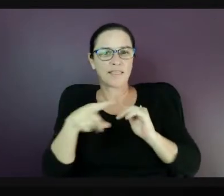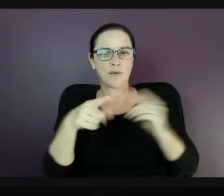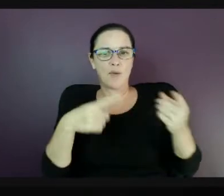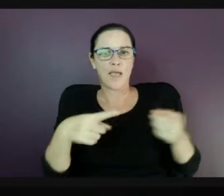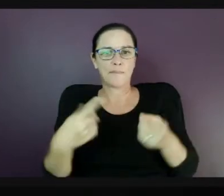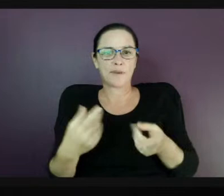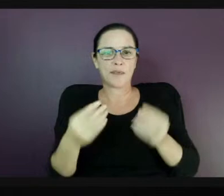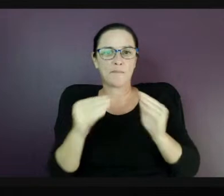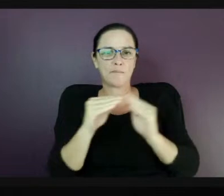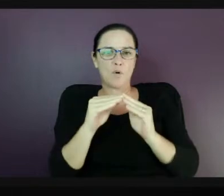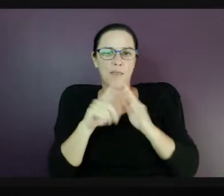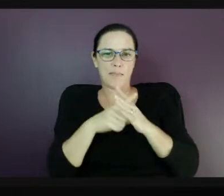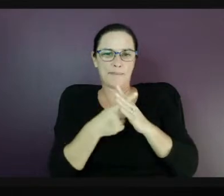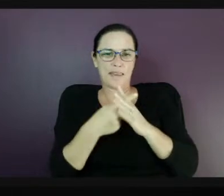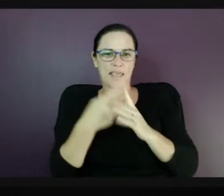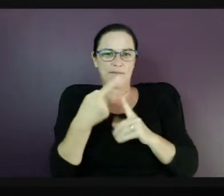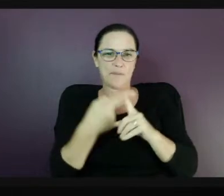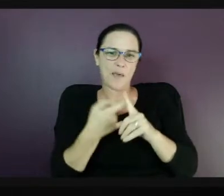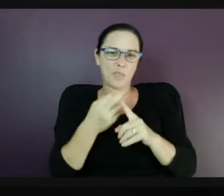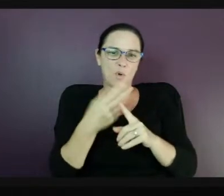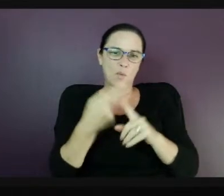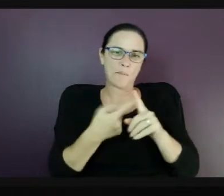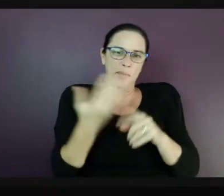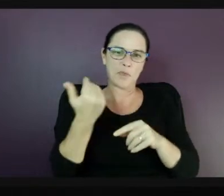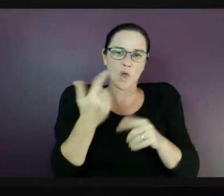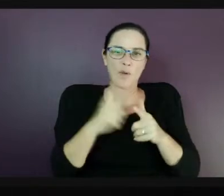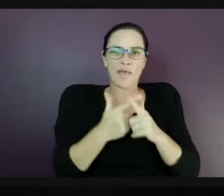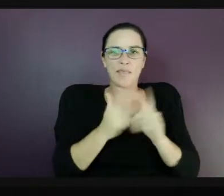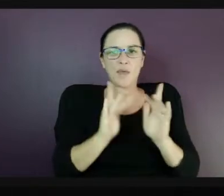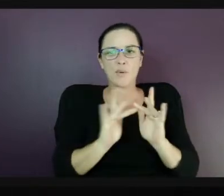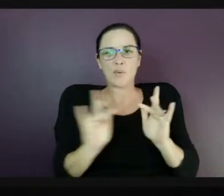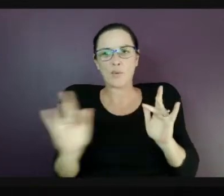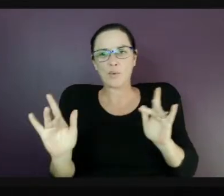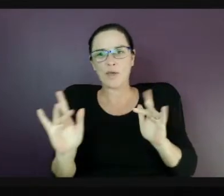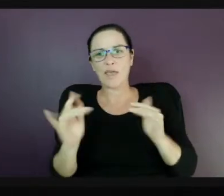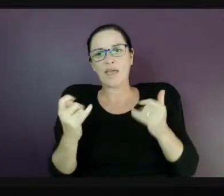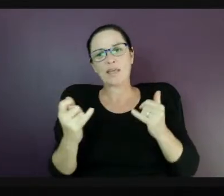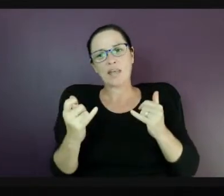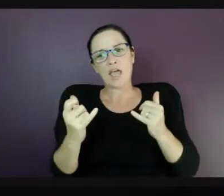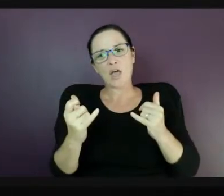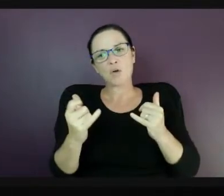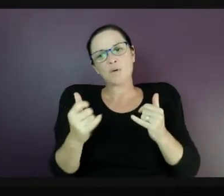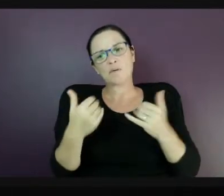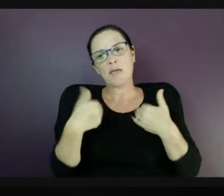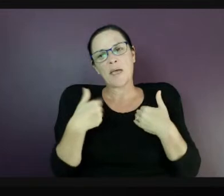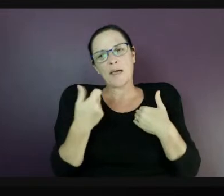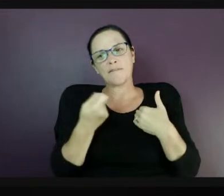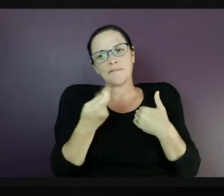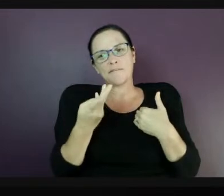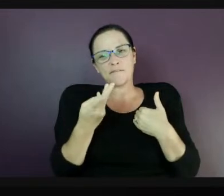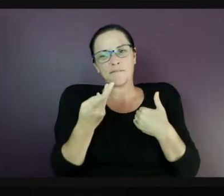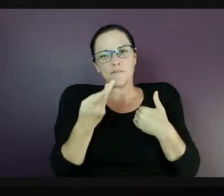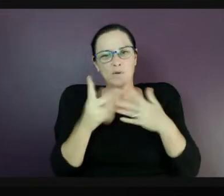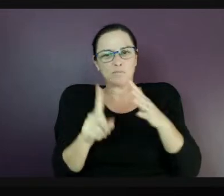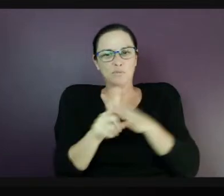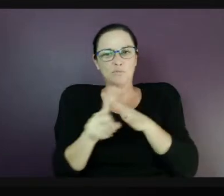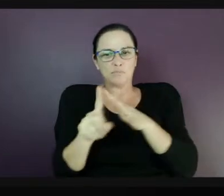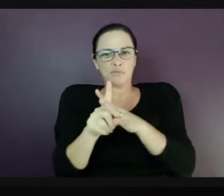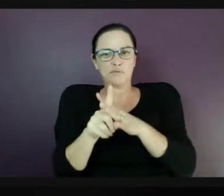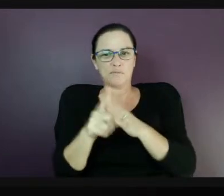the start of the month or a month ago. There was a big gap, and now they seem to be resuming. We have a few larger events popping off here within the last